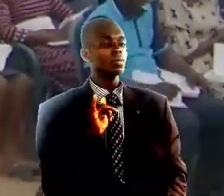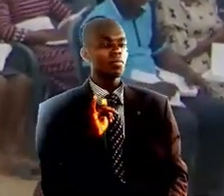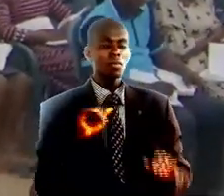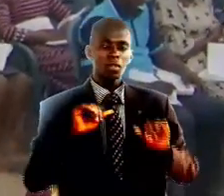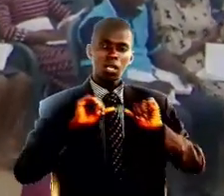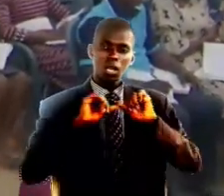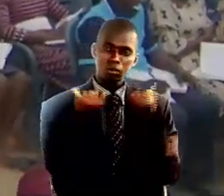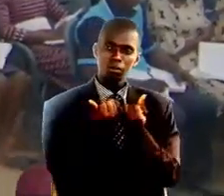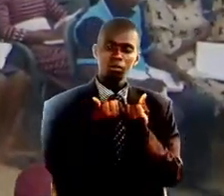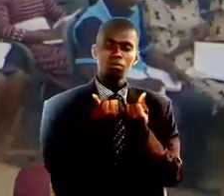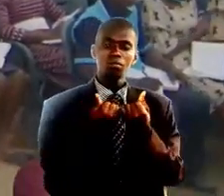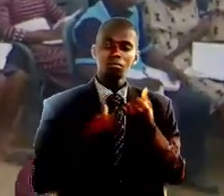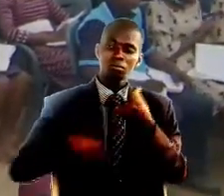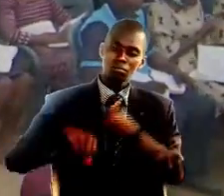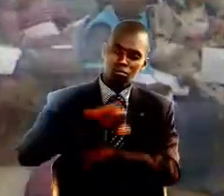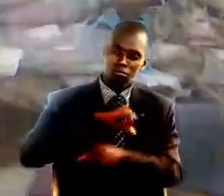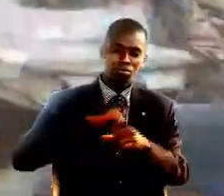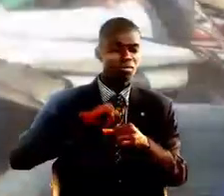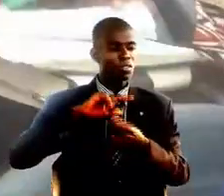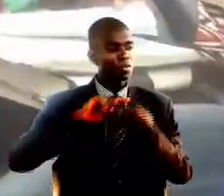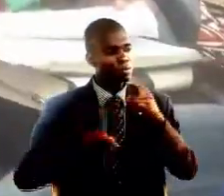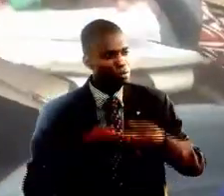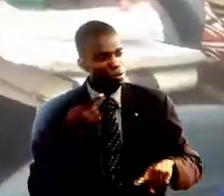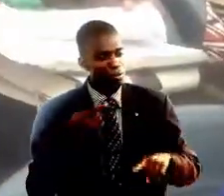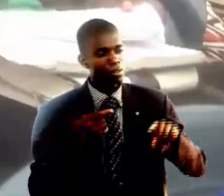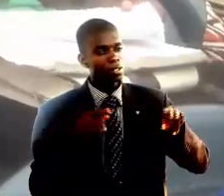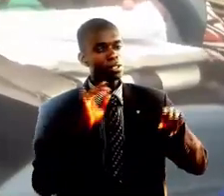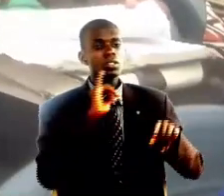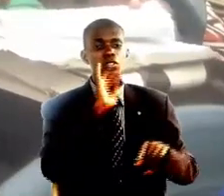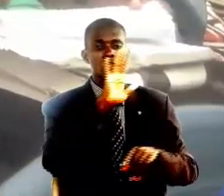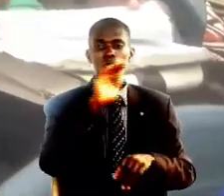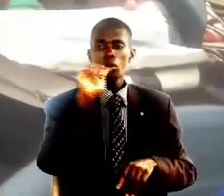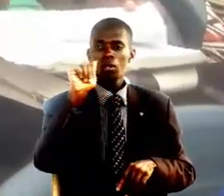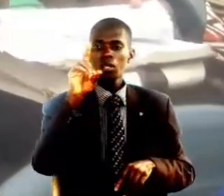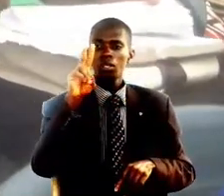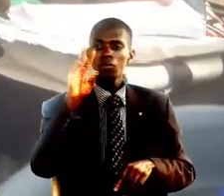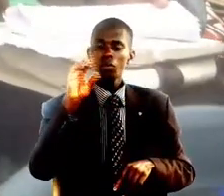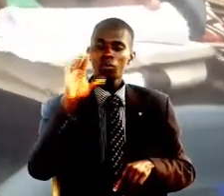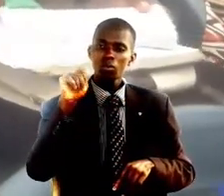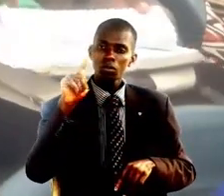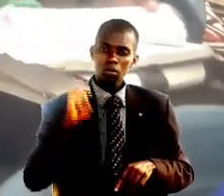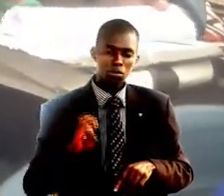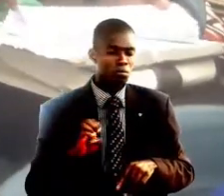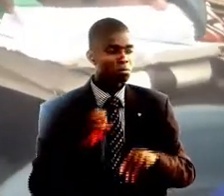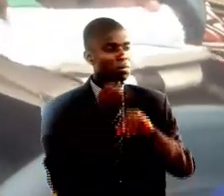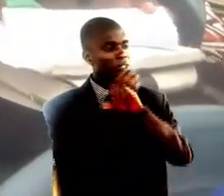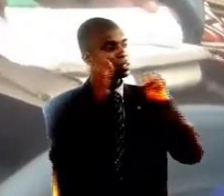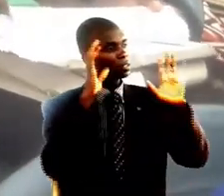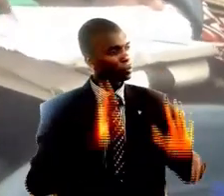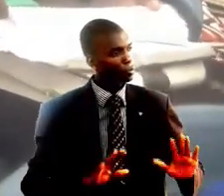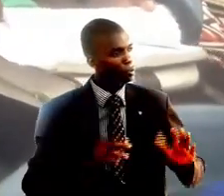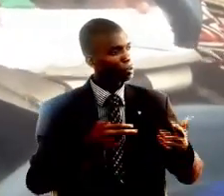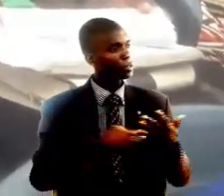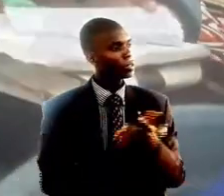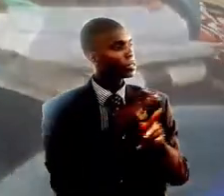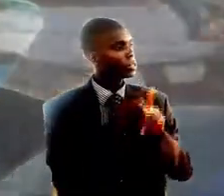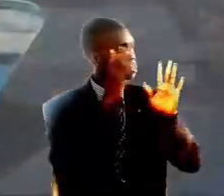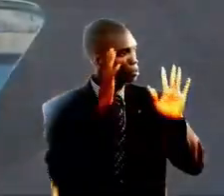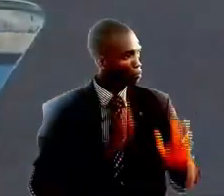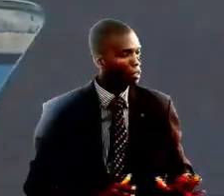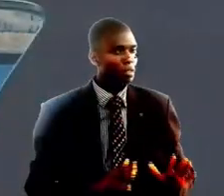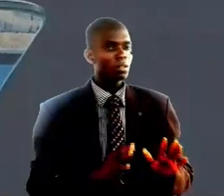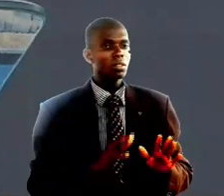Associate, Advocate, Savior, Shepherd, Omnipresent,